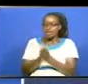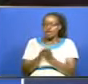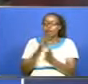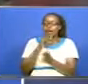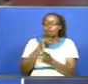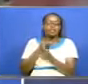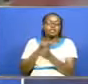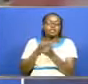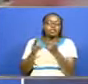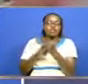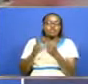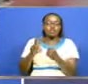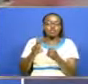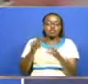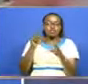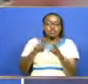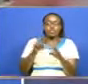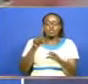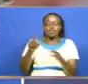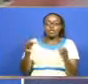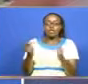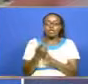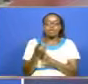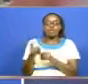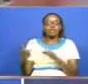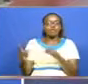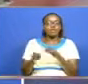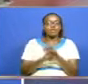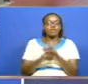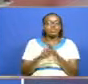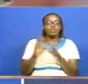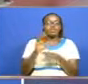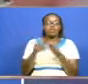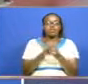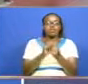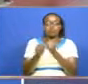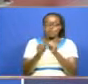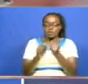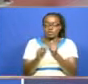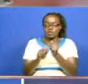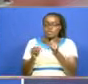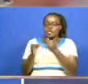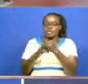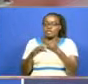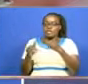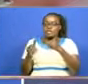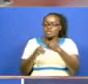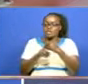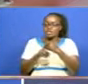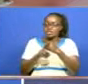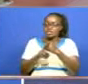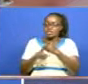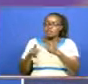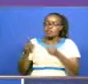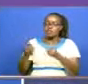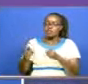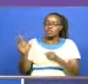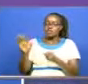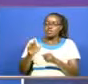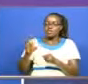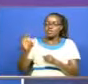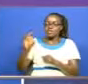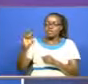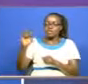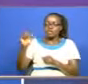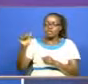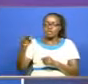scored 72 goals in 111 appearances in all competitions. In 86 Premier League appearances, he has scored 55